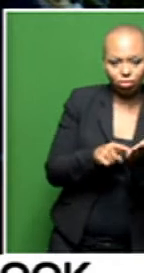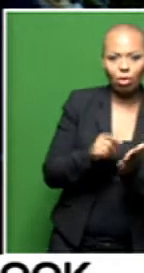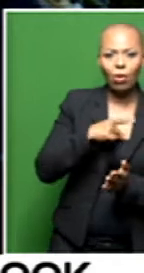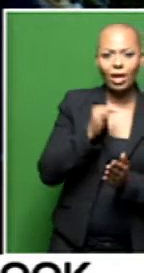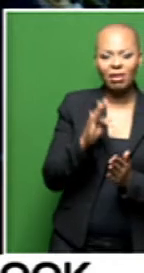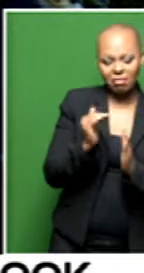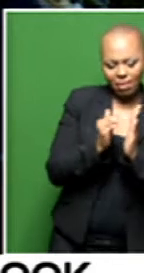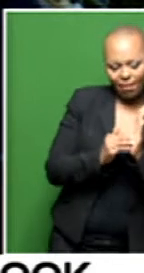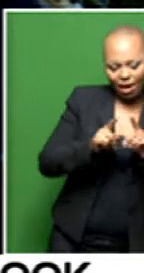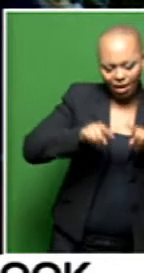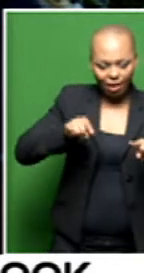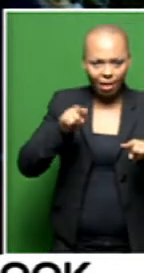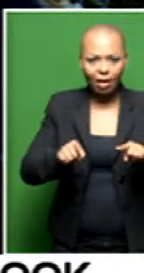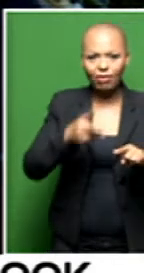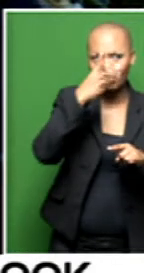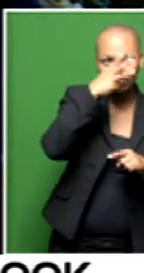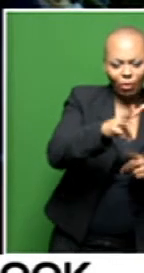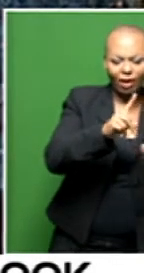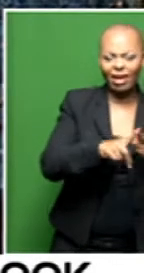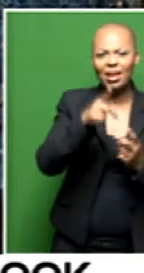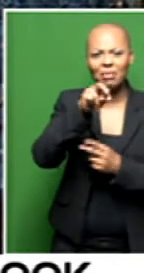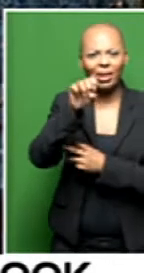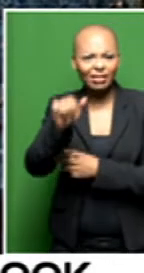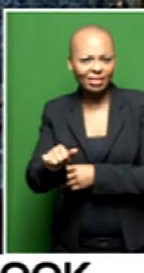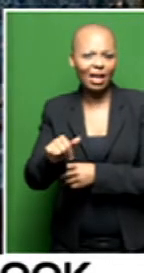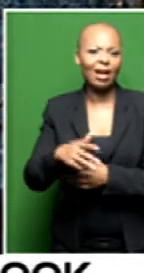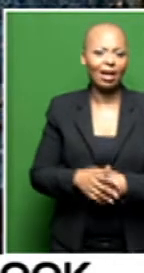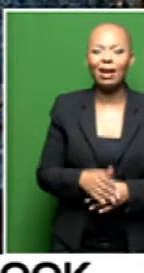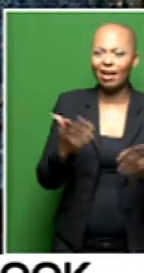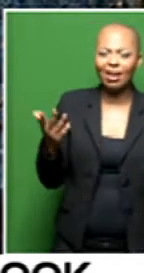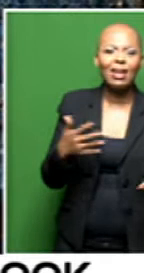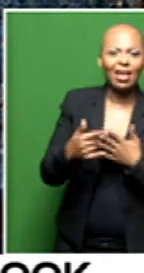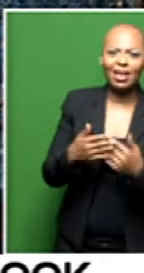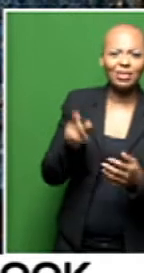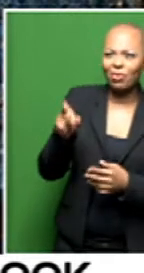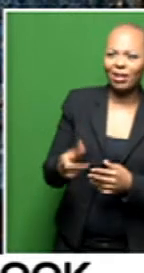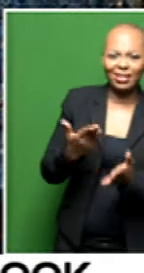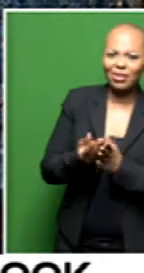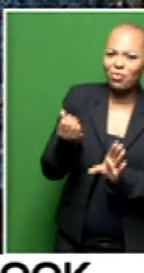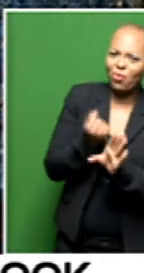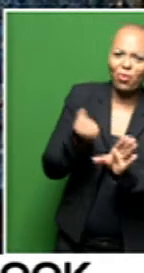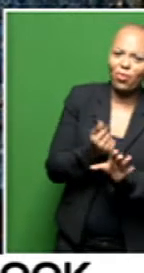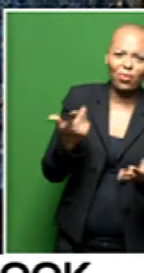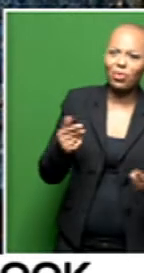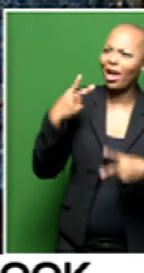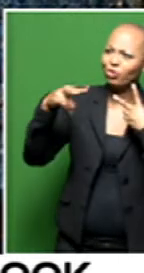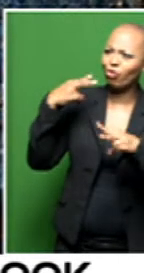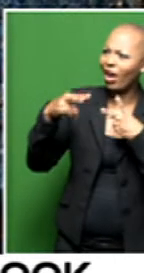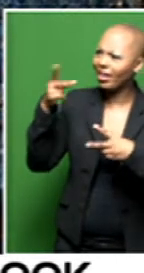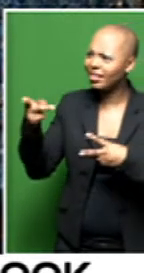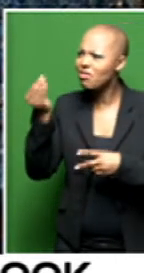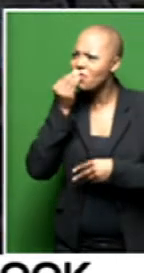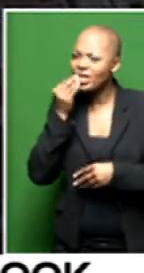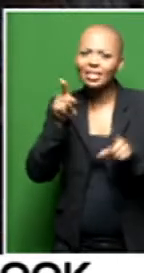from Pretoria to Pofadder, straight through to Prieska, everyone can cook those recipes. And those are exactly what's in this book. I want to